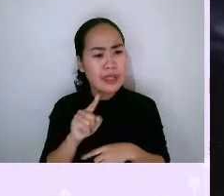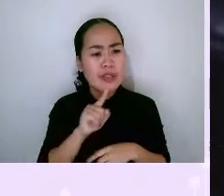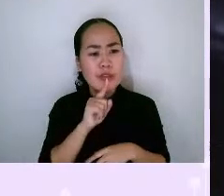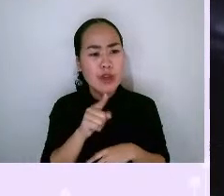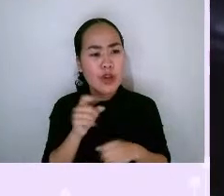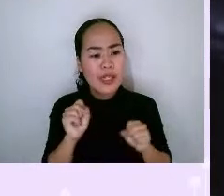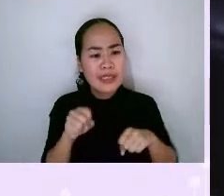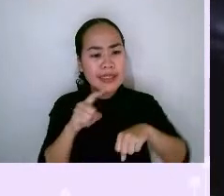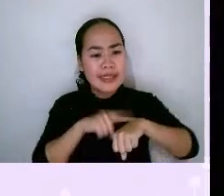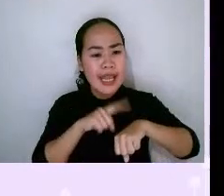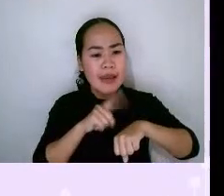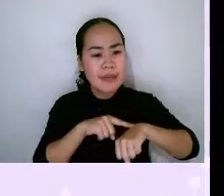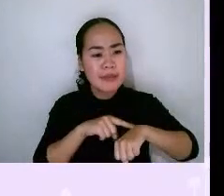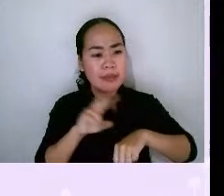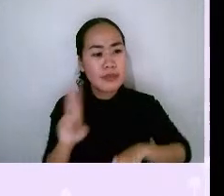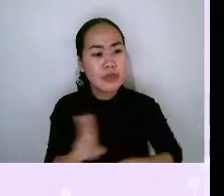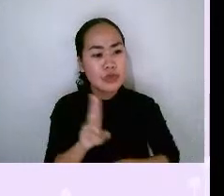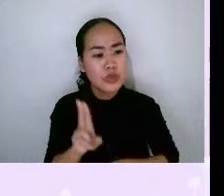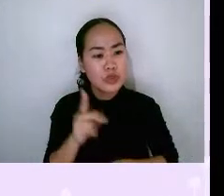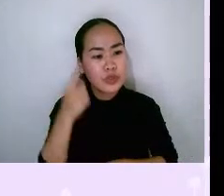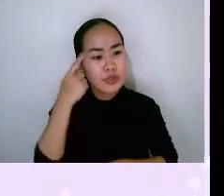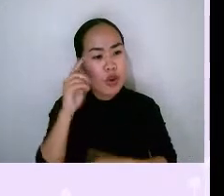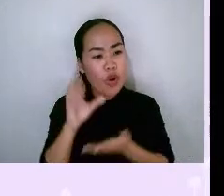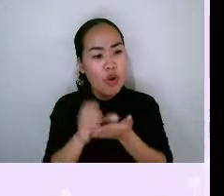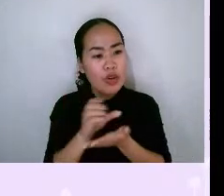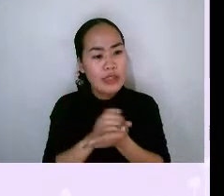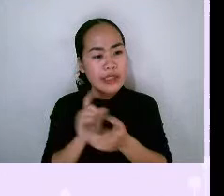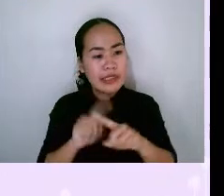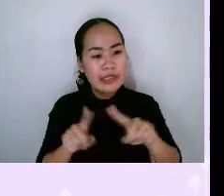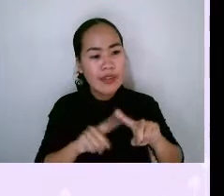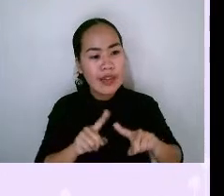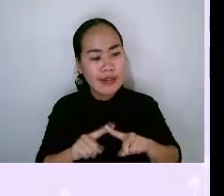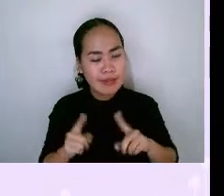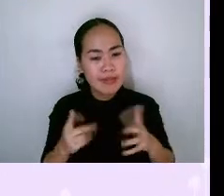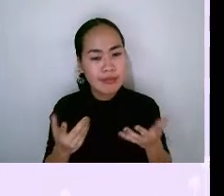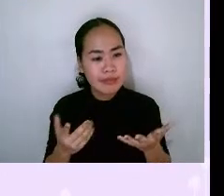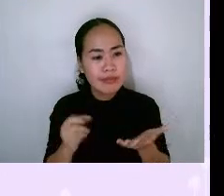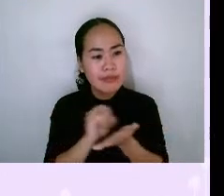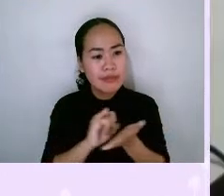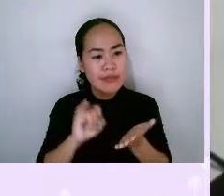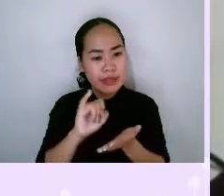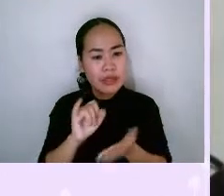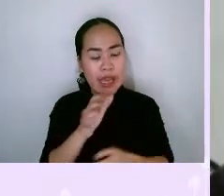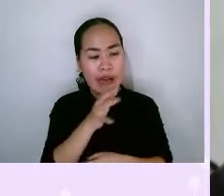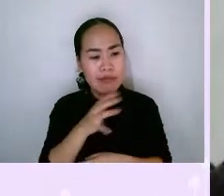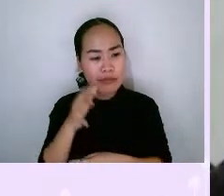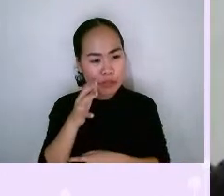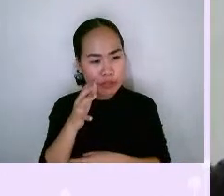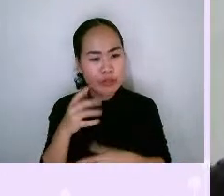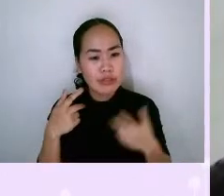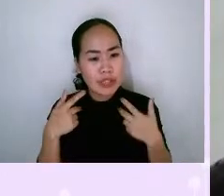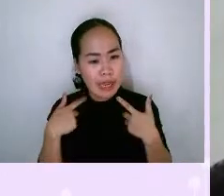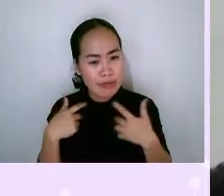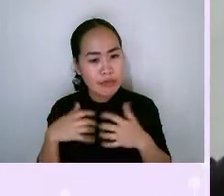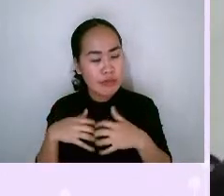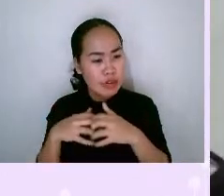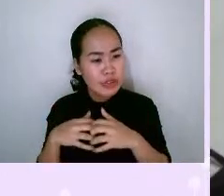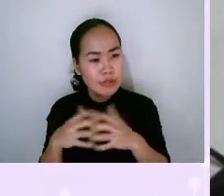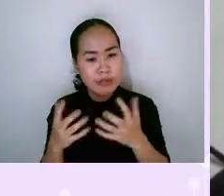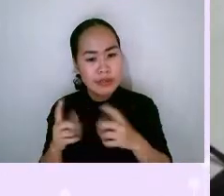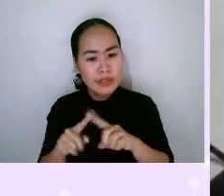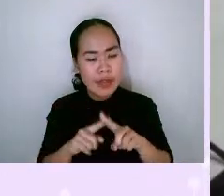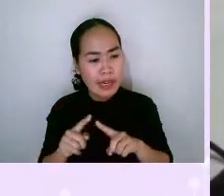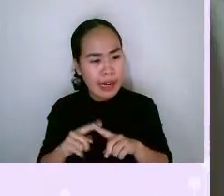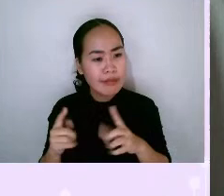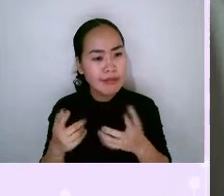and place. These courses come from the different industry sectors such as agriculture, construction, electrical and